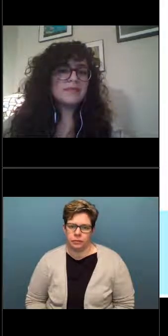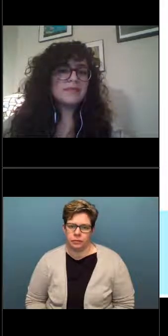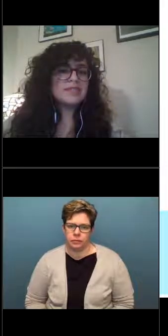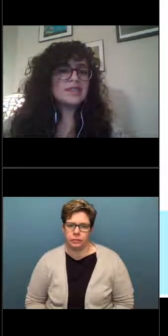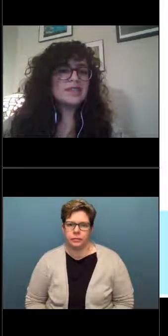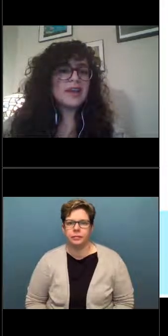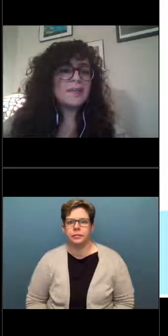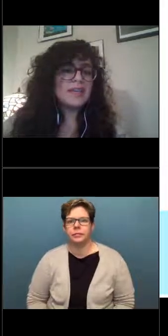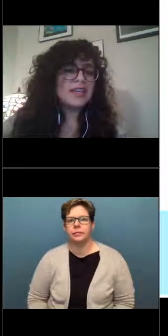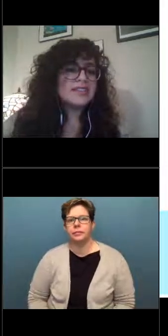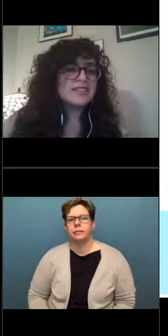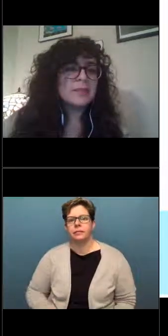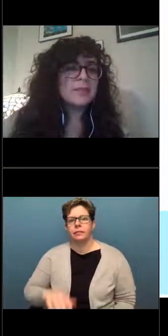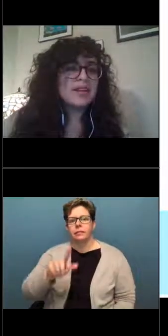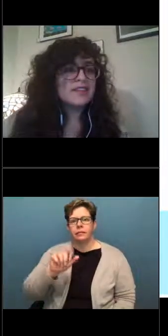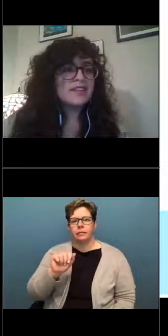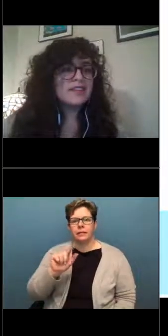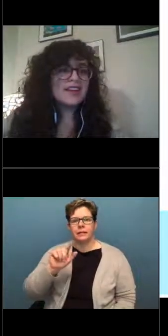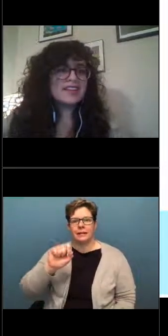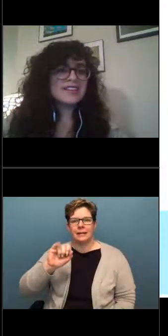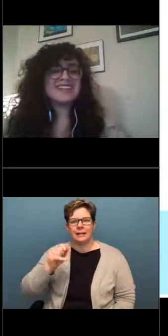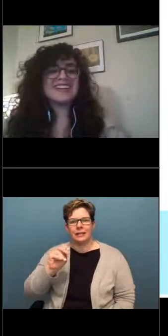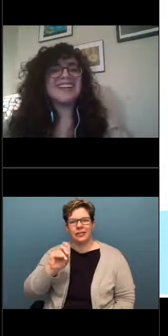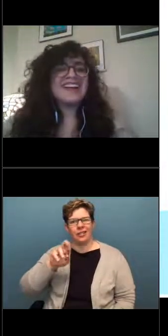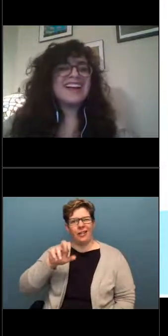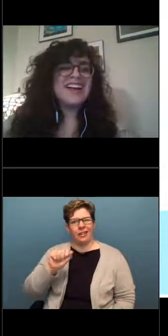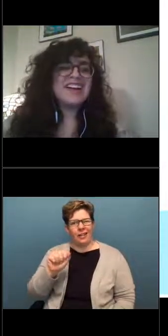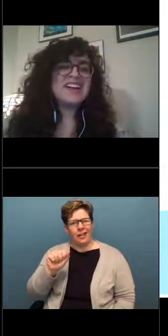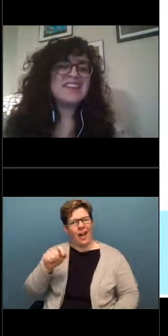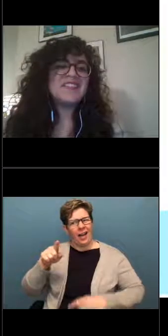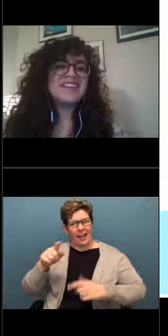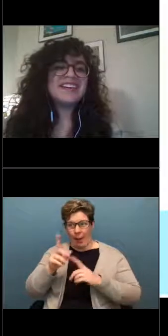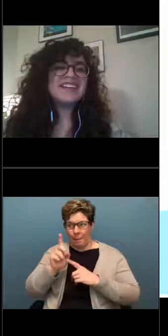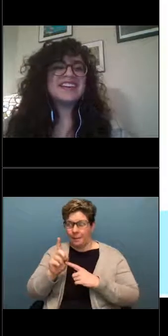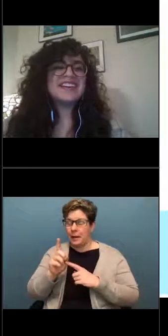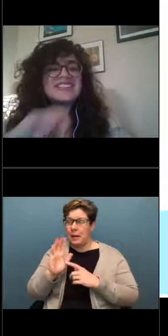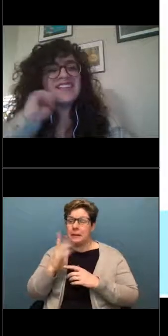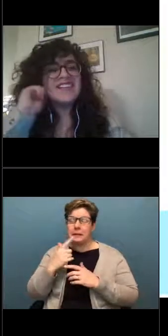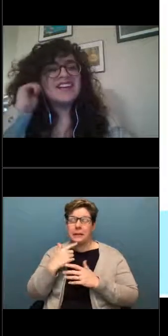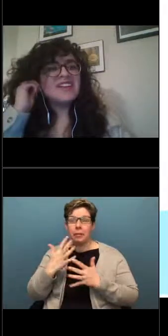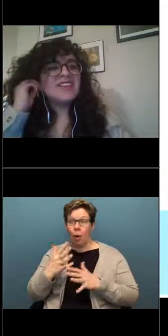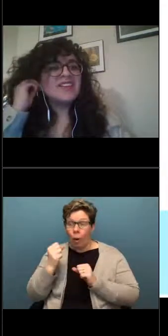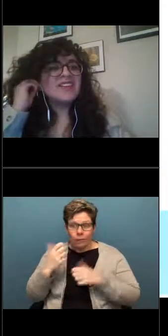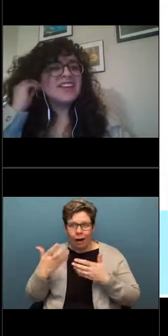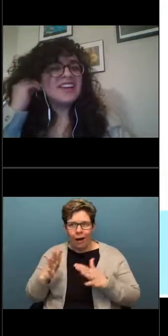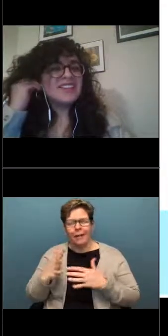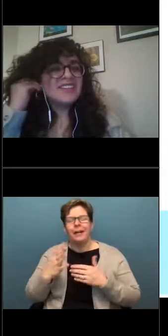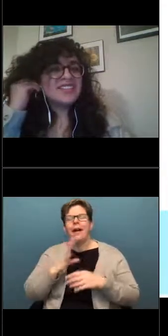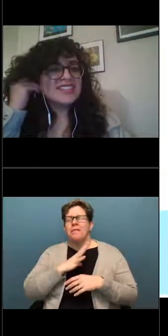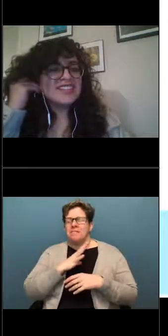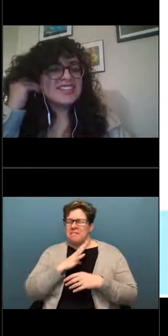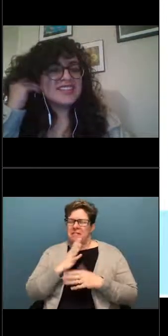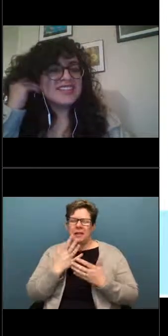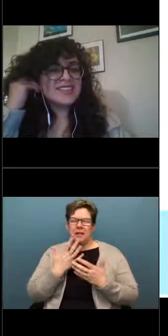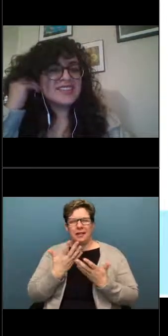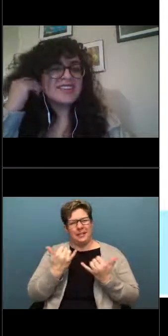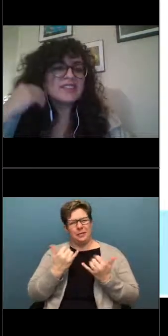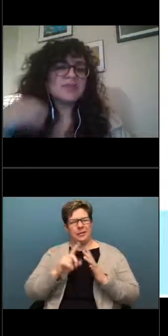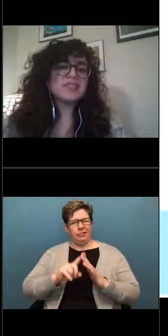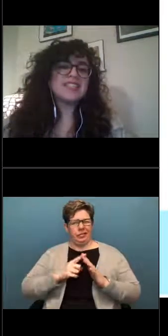Hey, so that minute went by really fast. All right, so we'll go ahead and officially